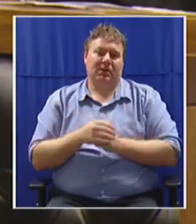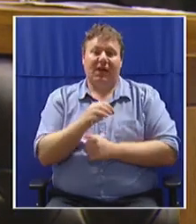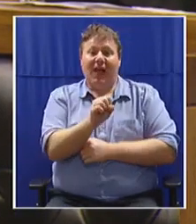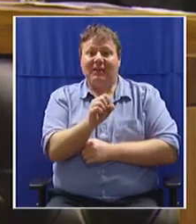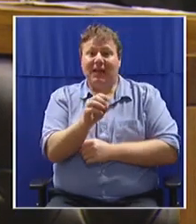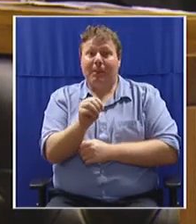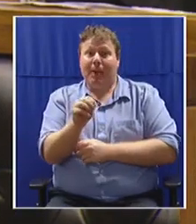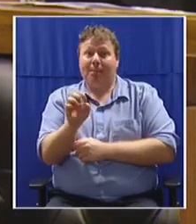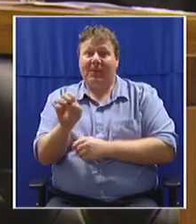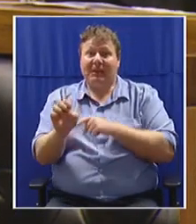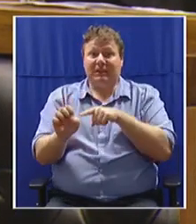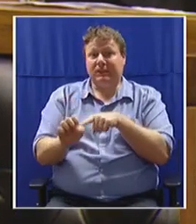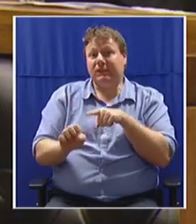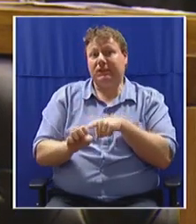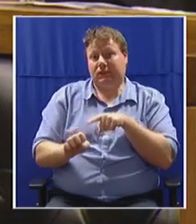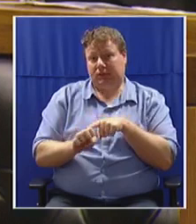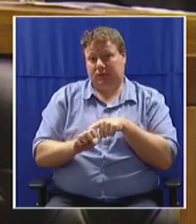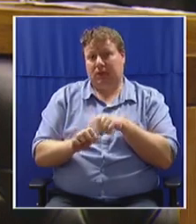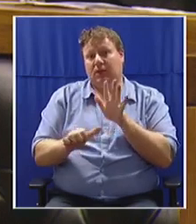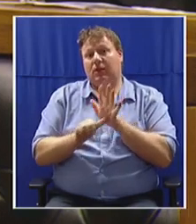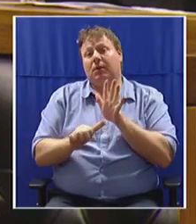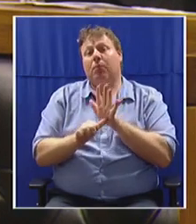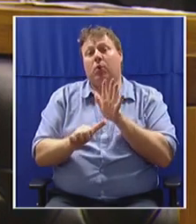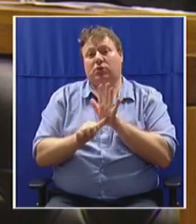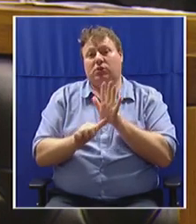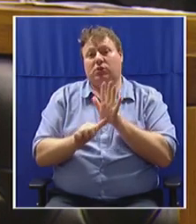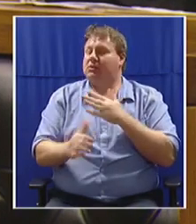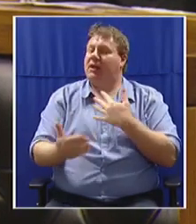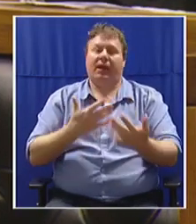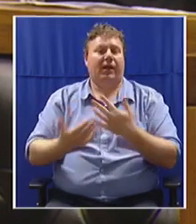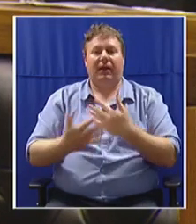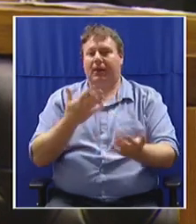SMMEs are an important mixture in any economy